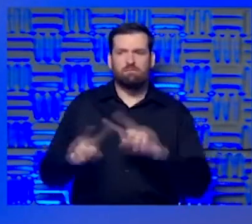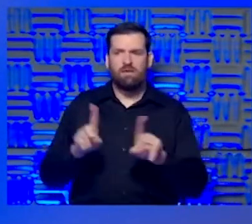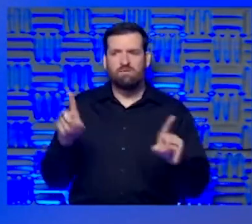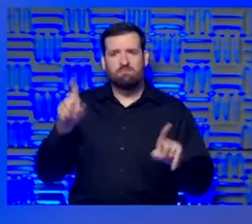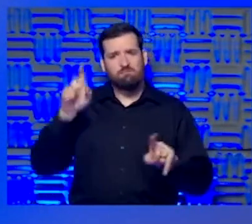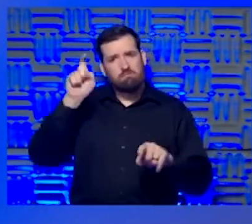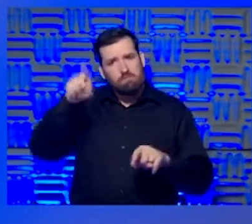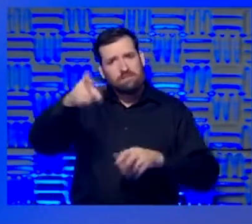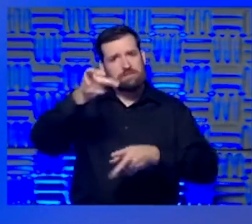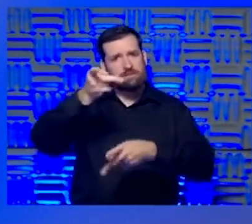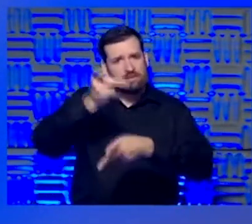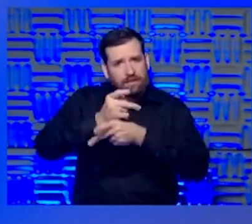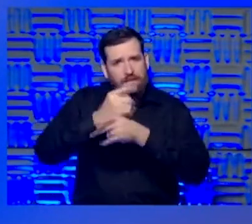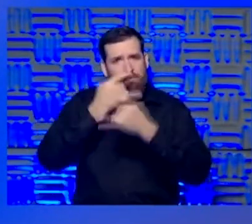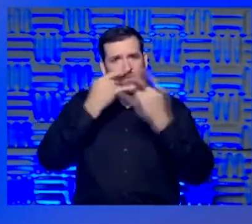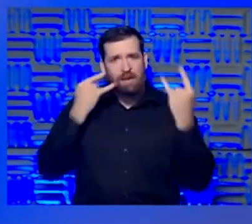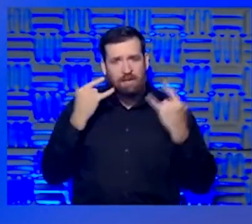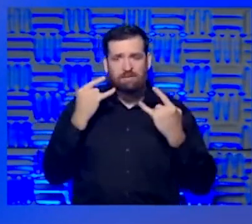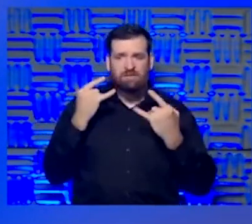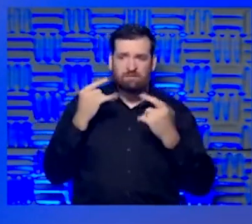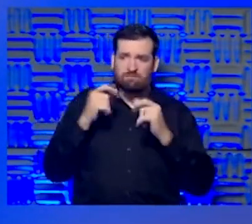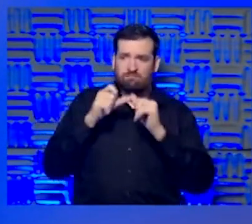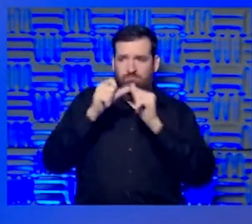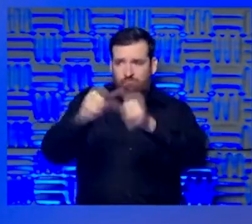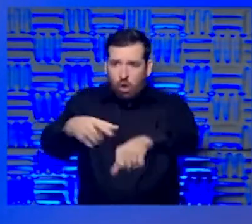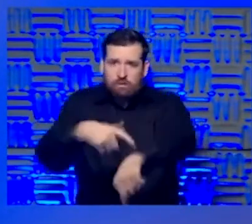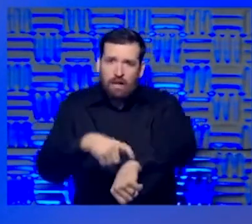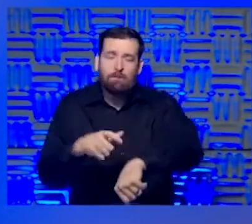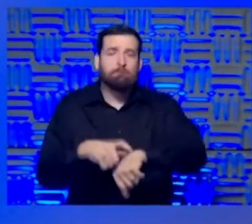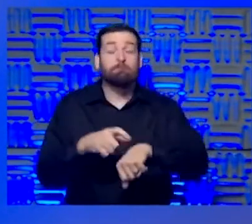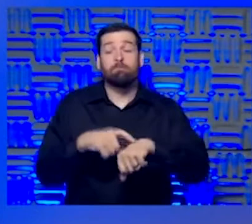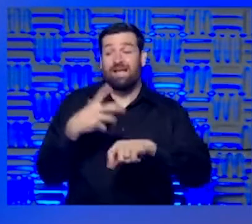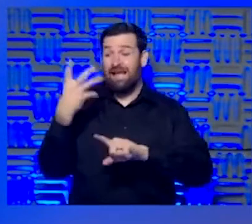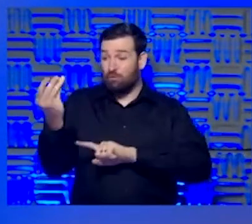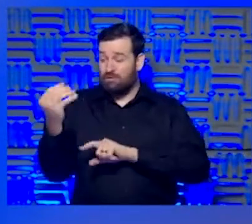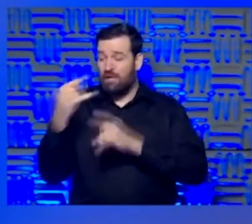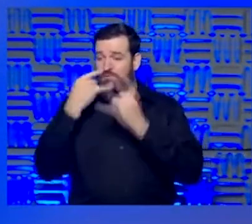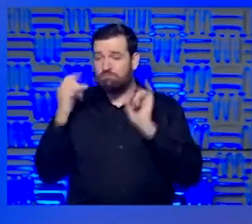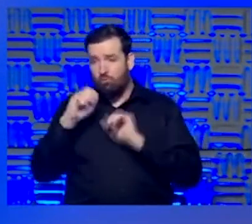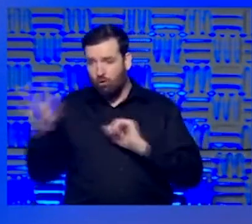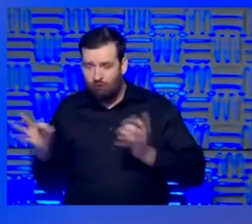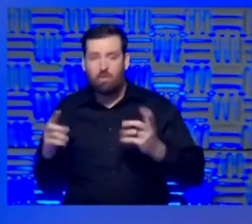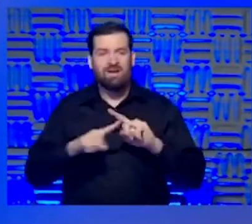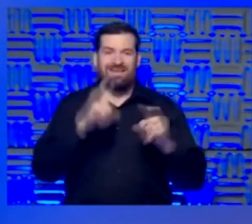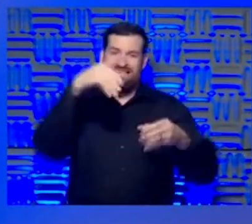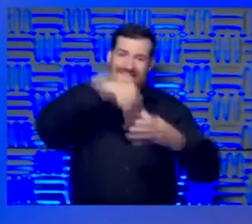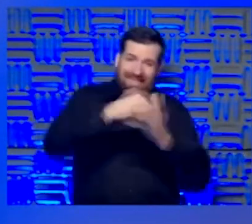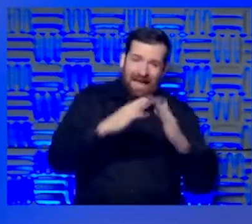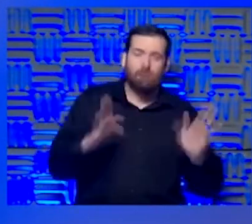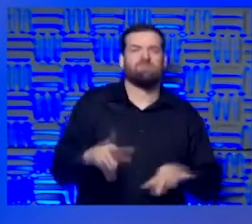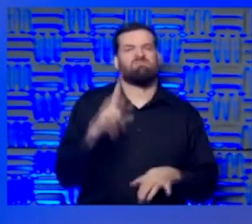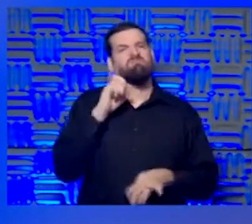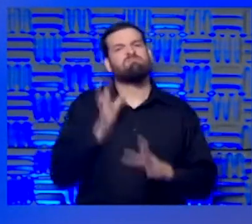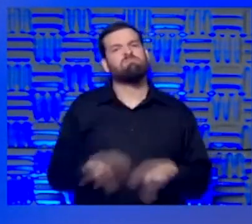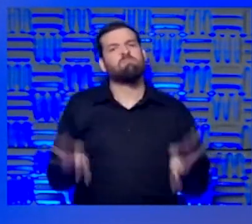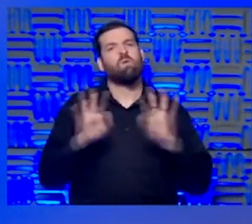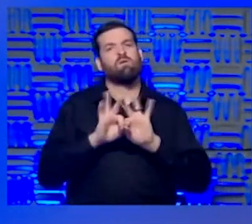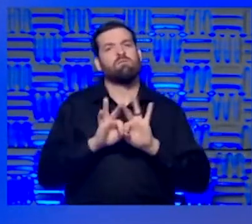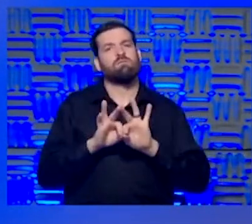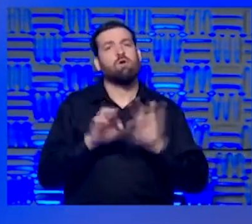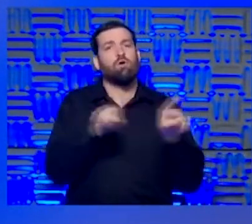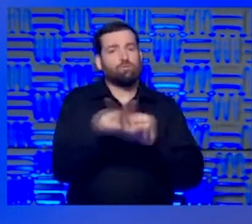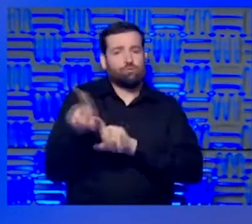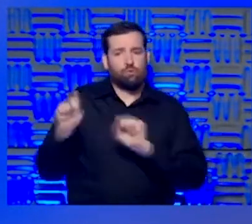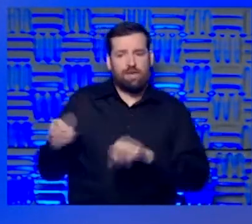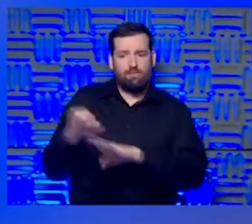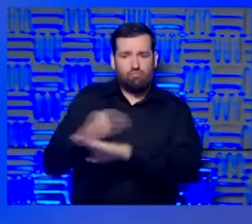keep the mask on that long. Maybe once they get outside, catch their breath. Certainly in the household, it's probably important. You can always